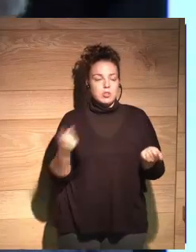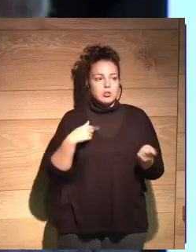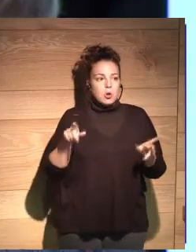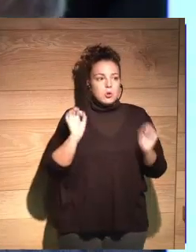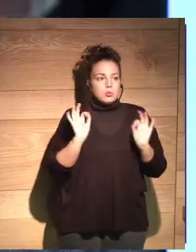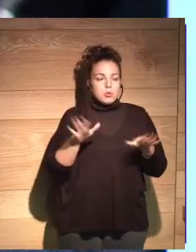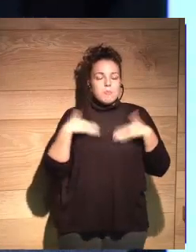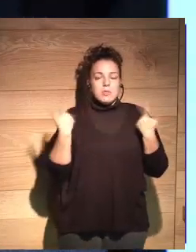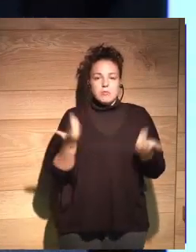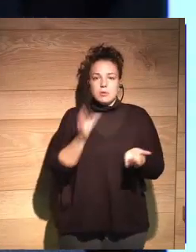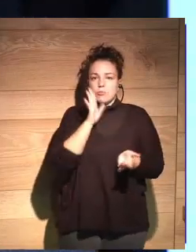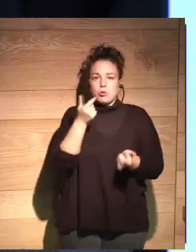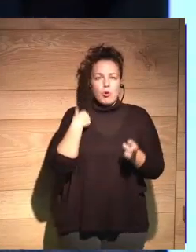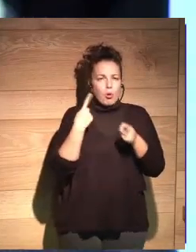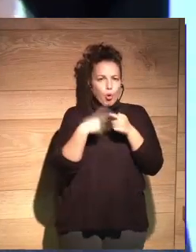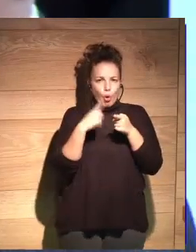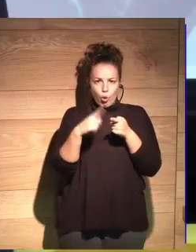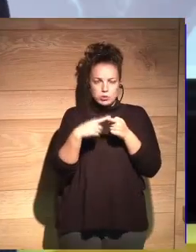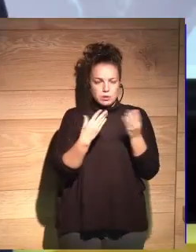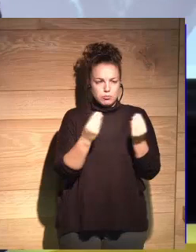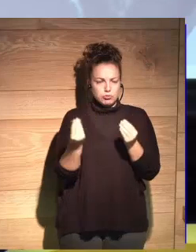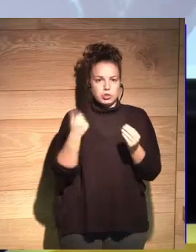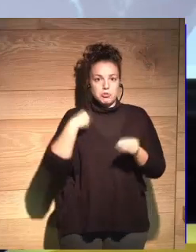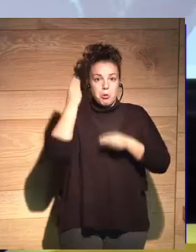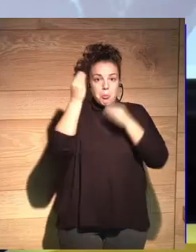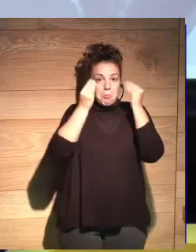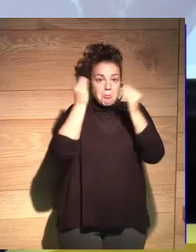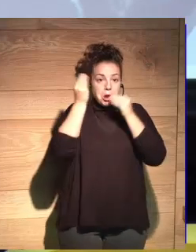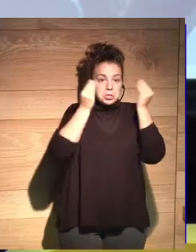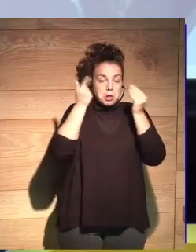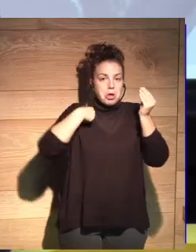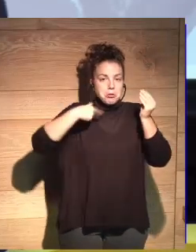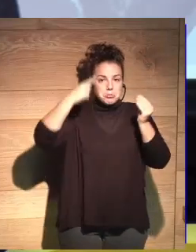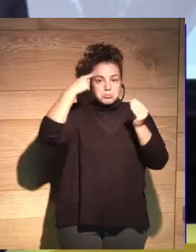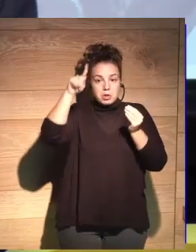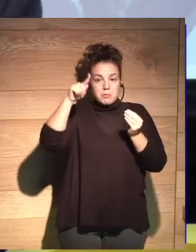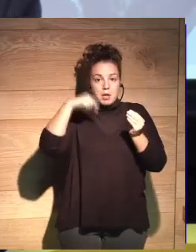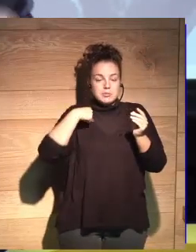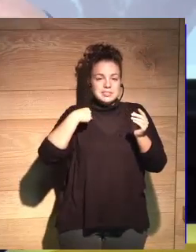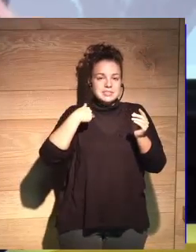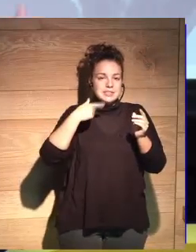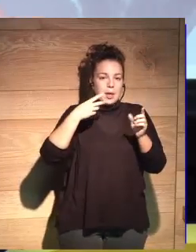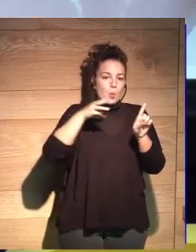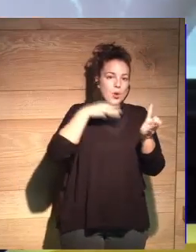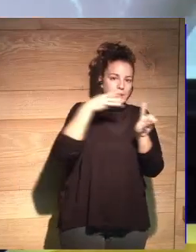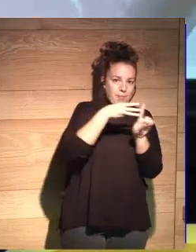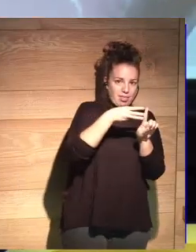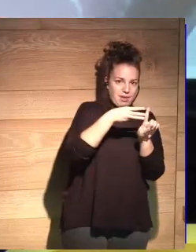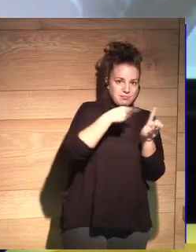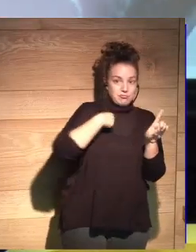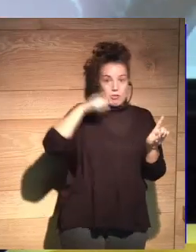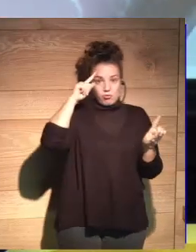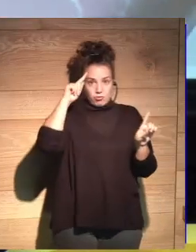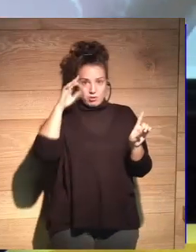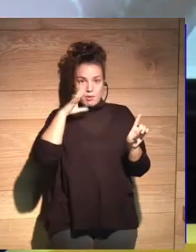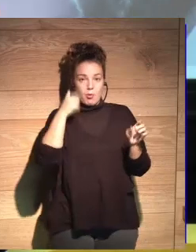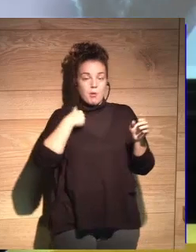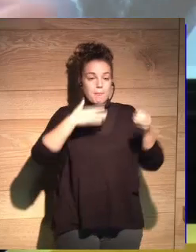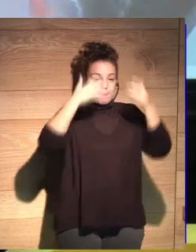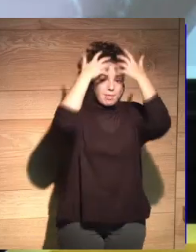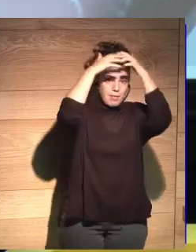things I believed I knew, that was in Wikipedia. Part of my mind or part of my